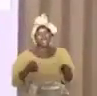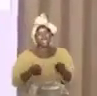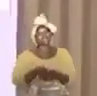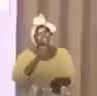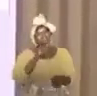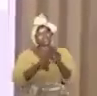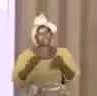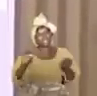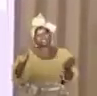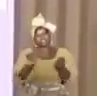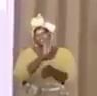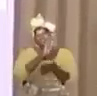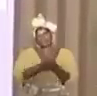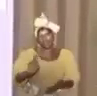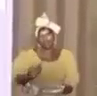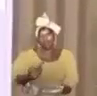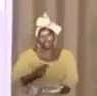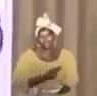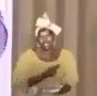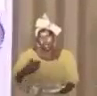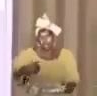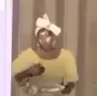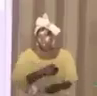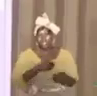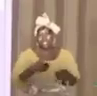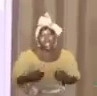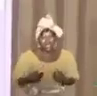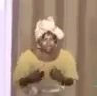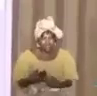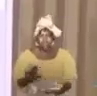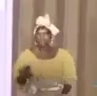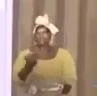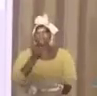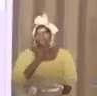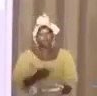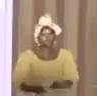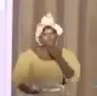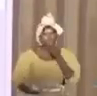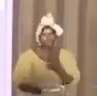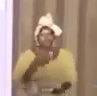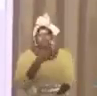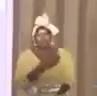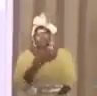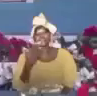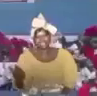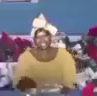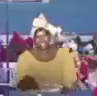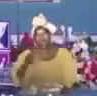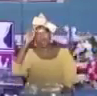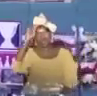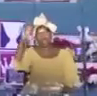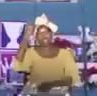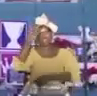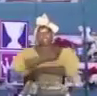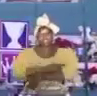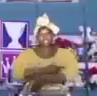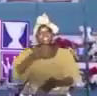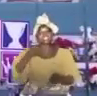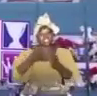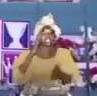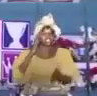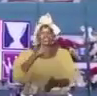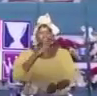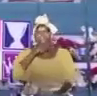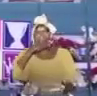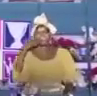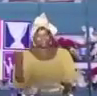continent. We have all kinds of wise sayings that are not based on scripture. One day it go better. No, sir. No,